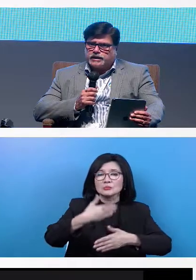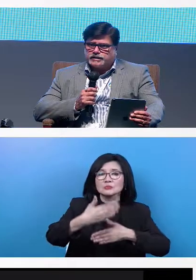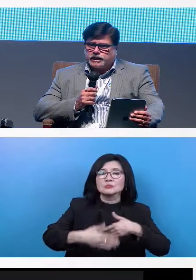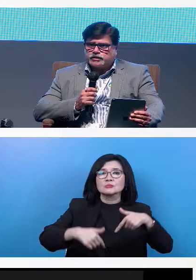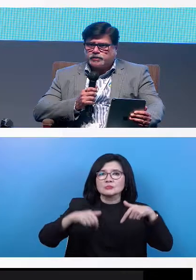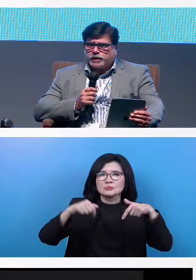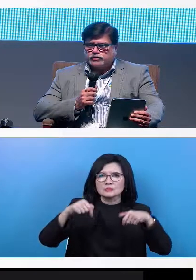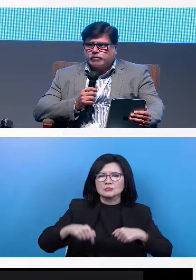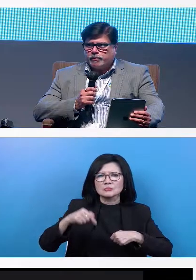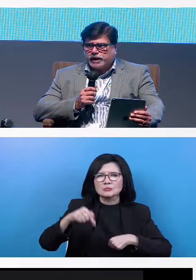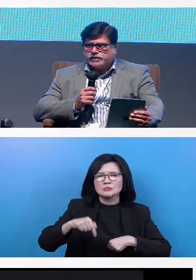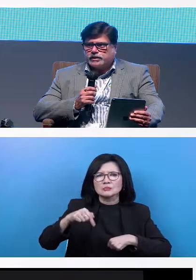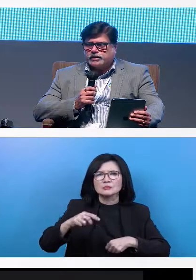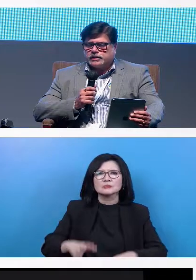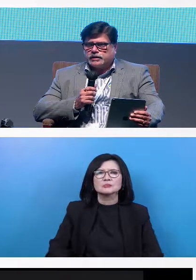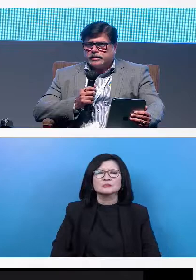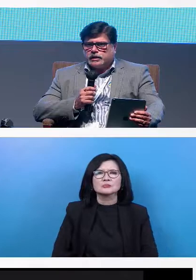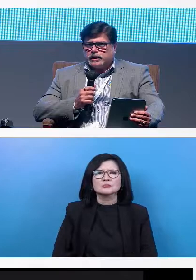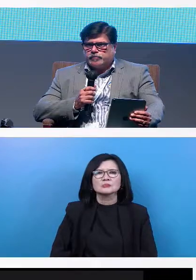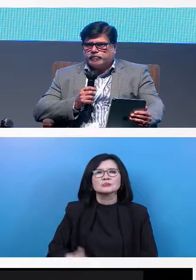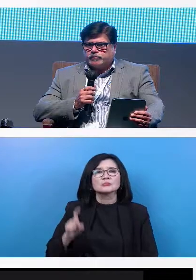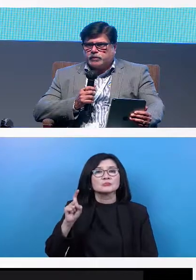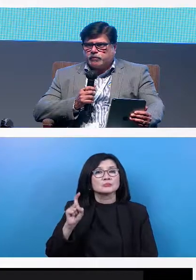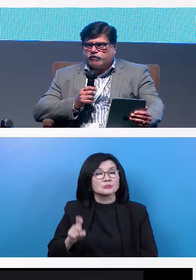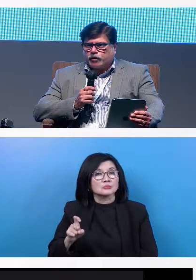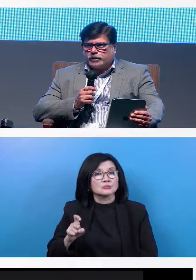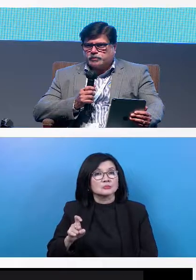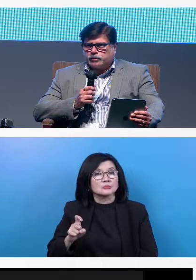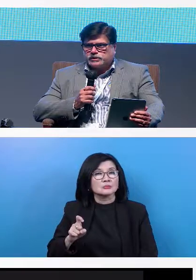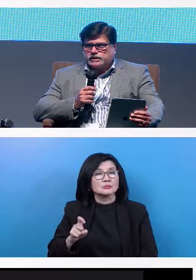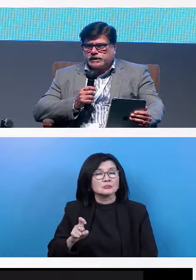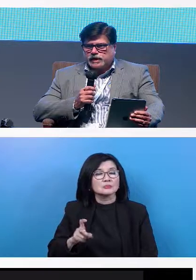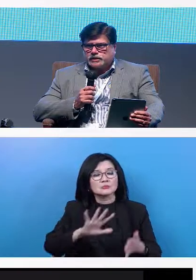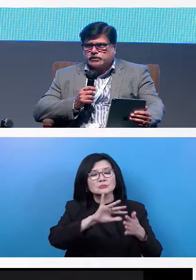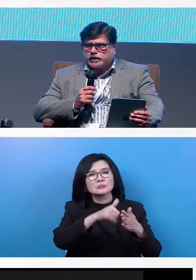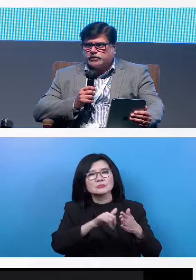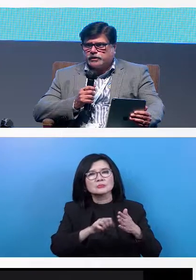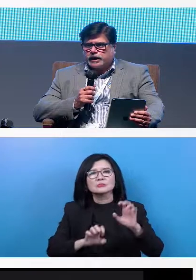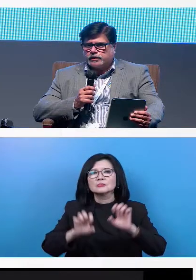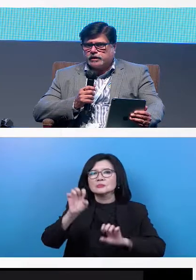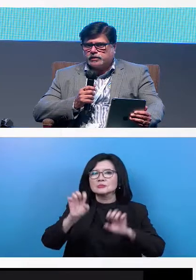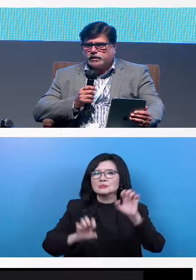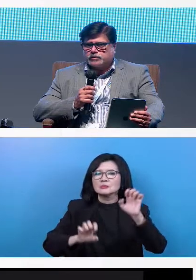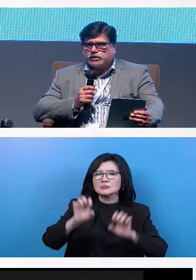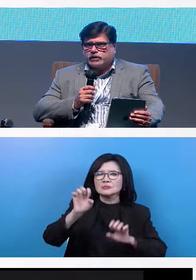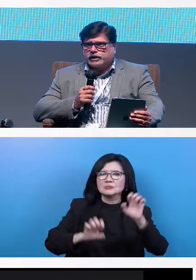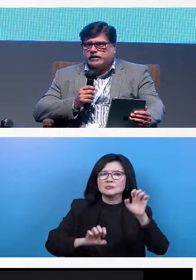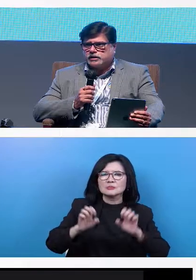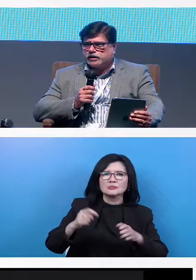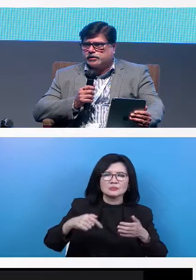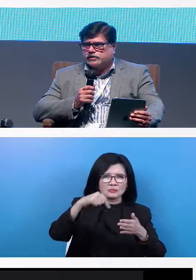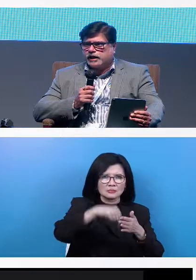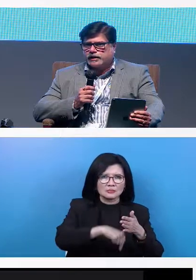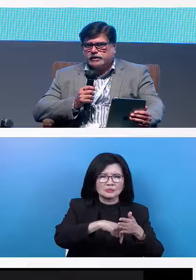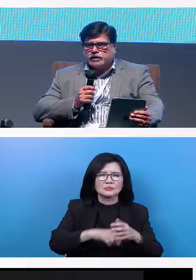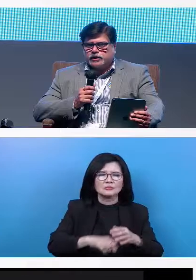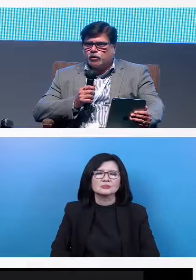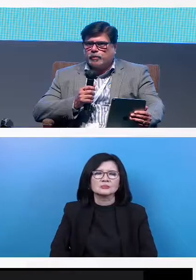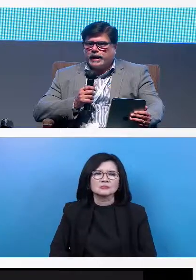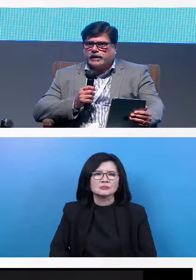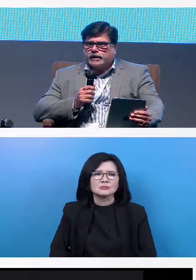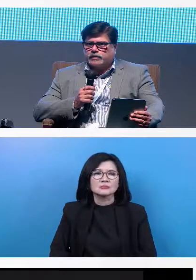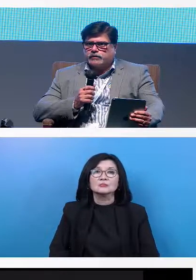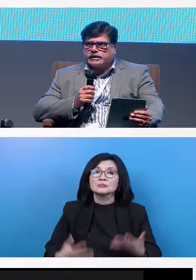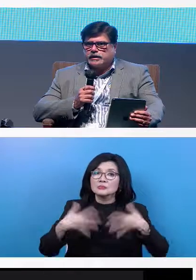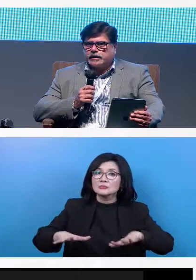inbuilt assessments to measure the performance post-disaster. So then you can, as I was talking, it's a continuous cycle,